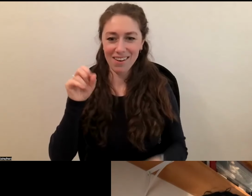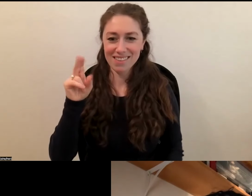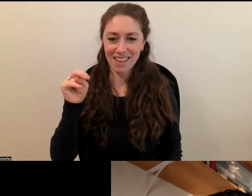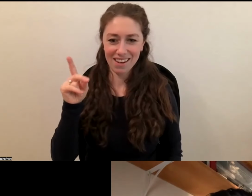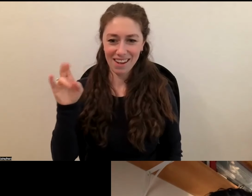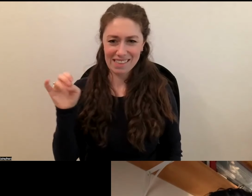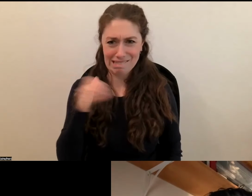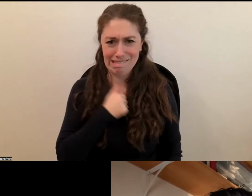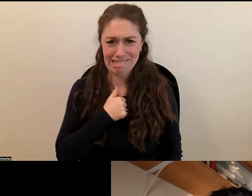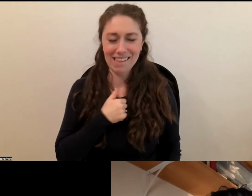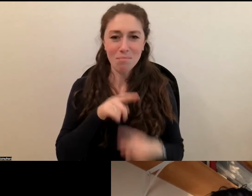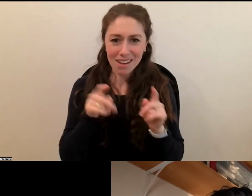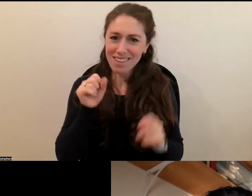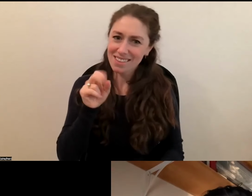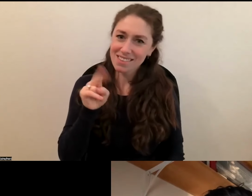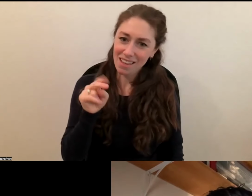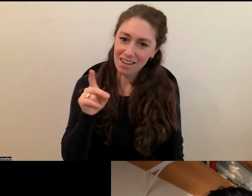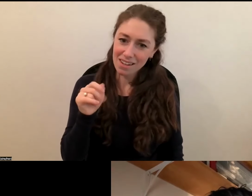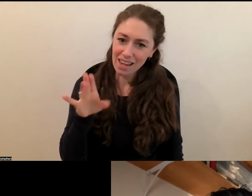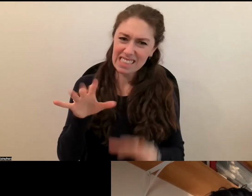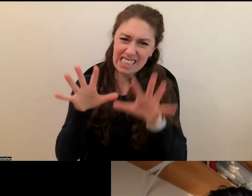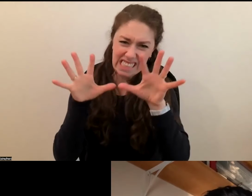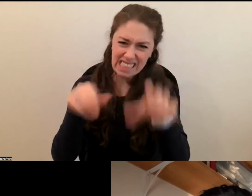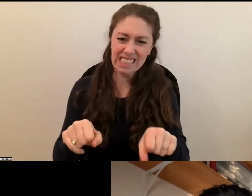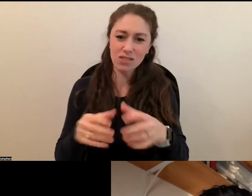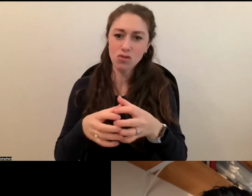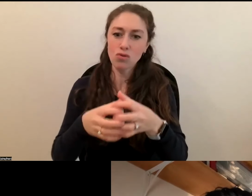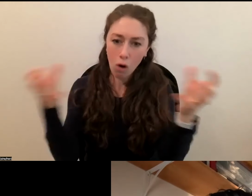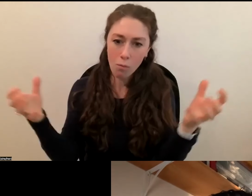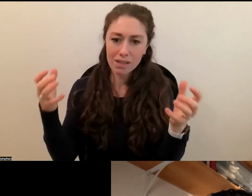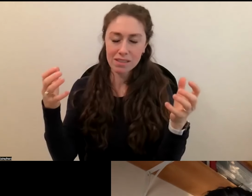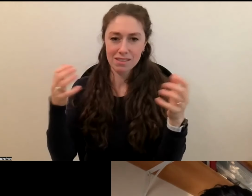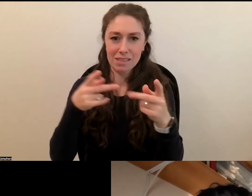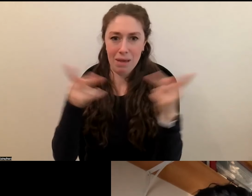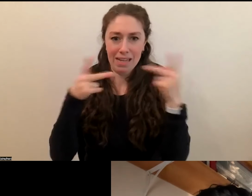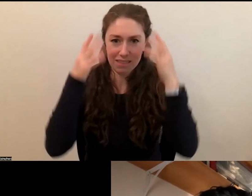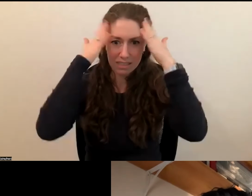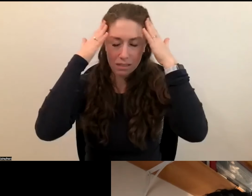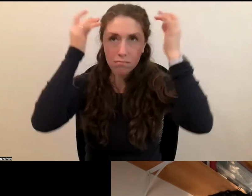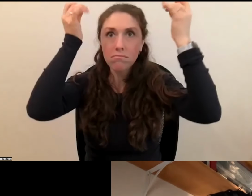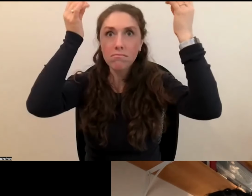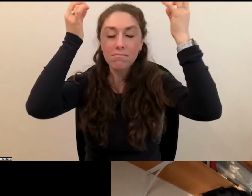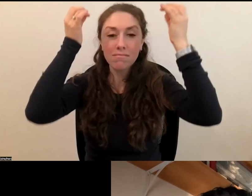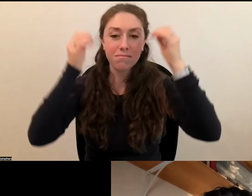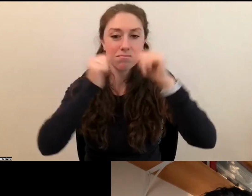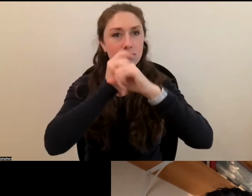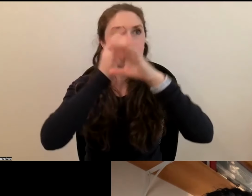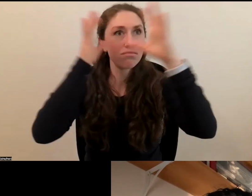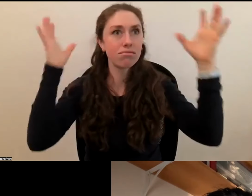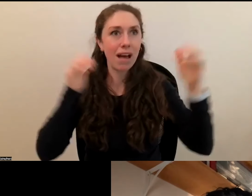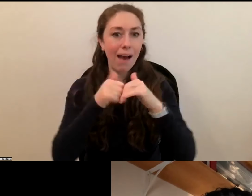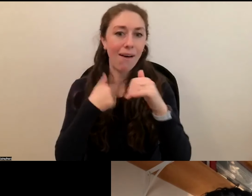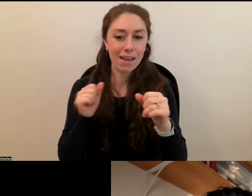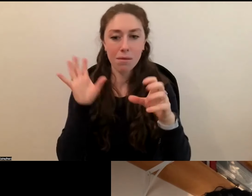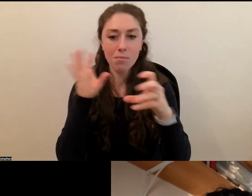why does Sundance take so much space in our imagination and in how we conceive of being a part of